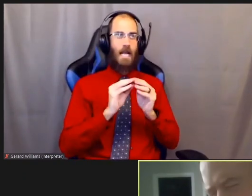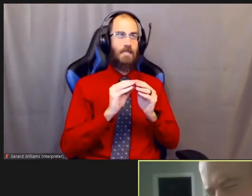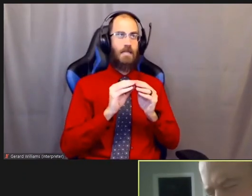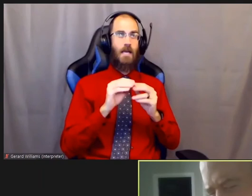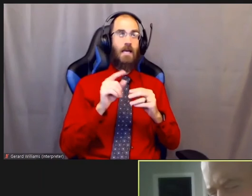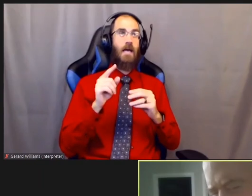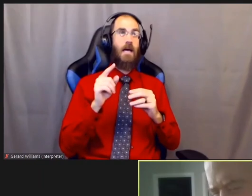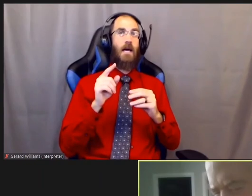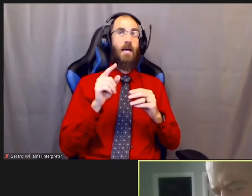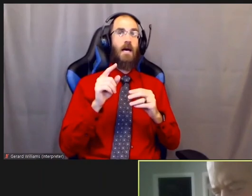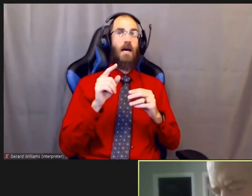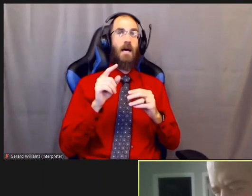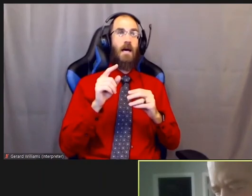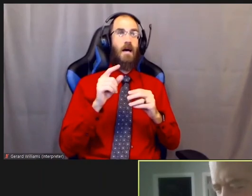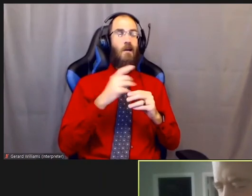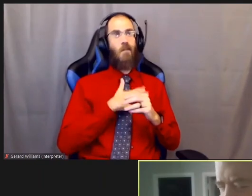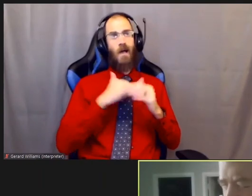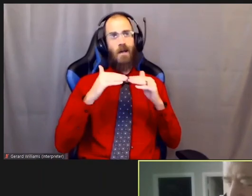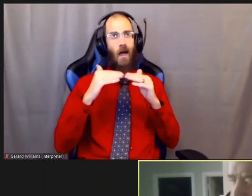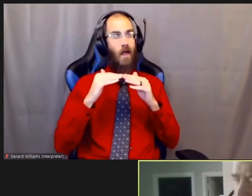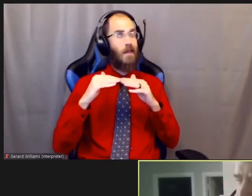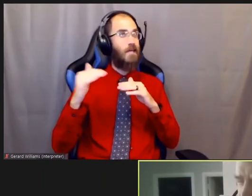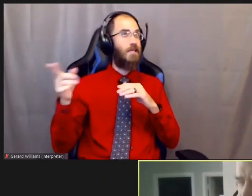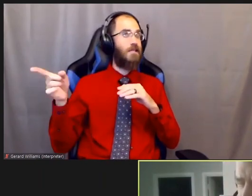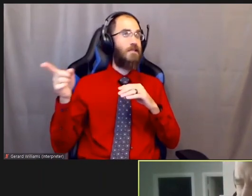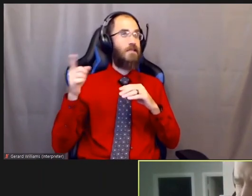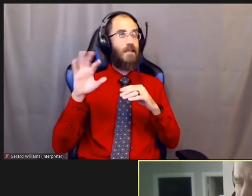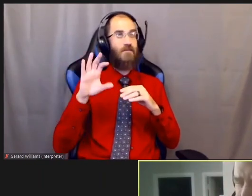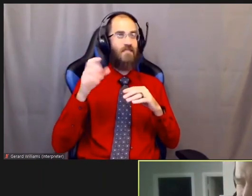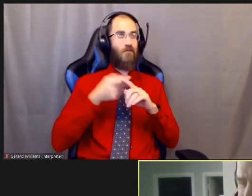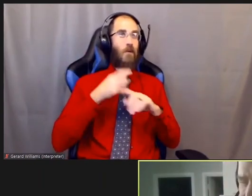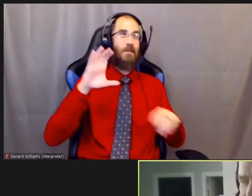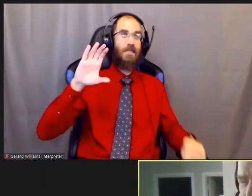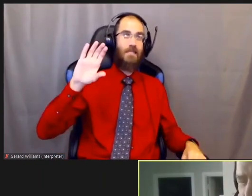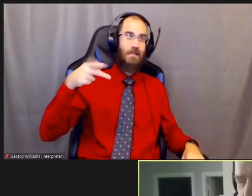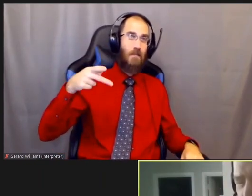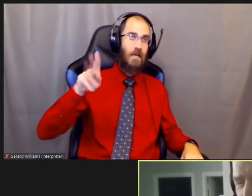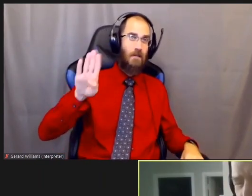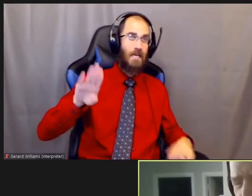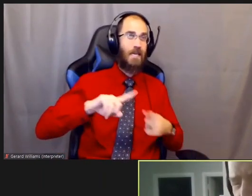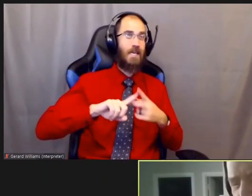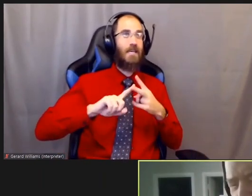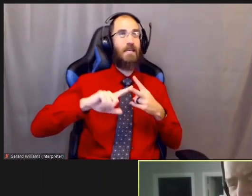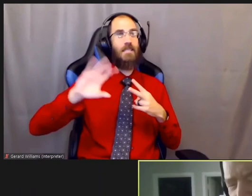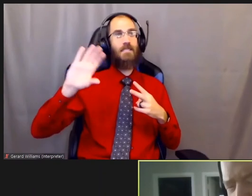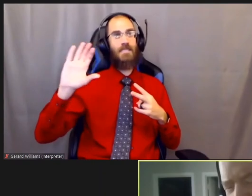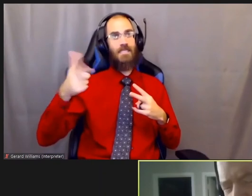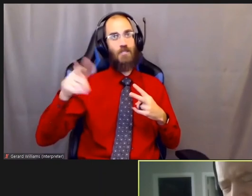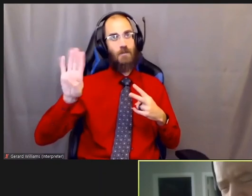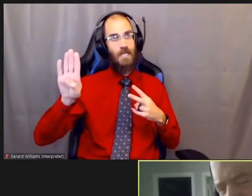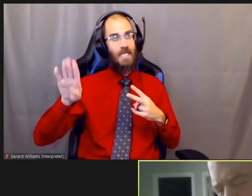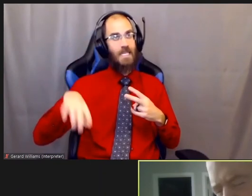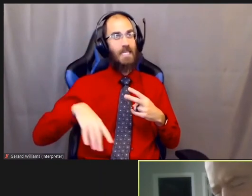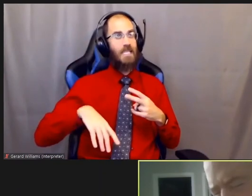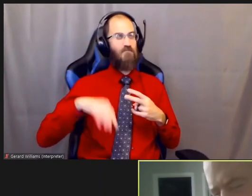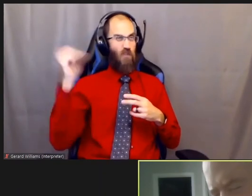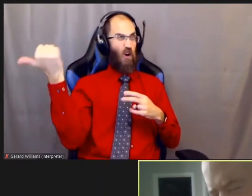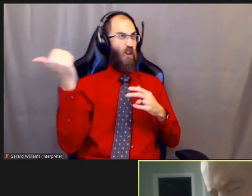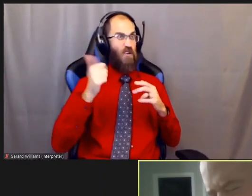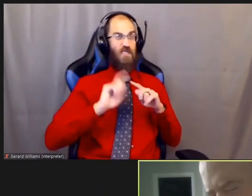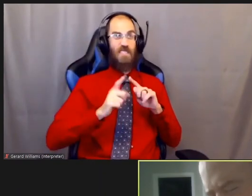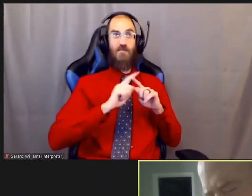from CPB and from the CGB who, and other bureaus too,